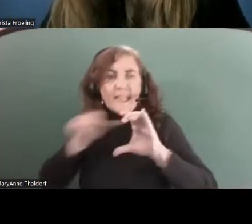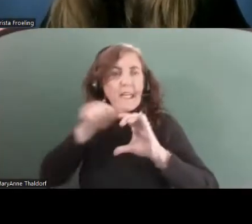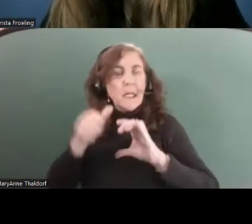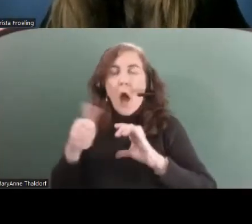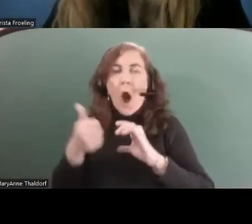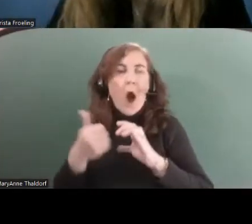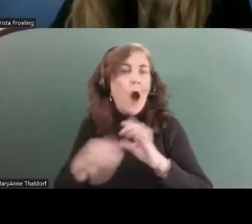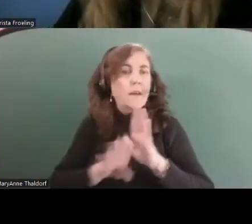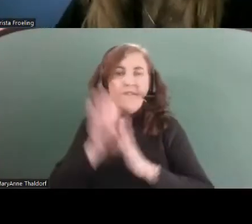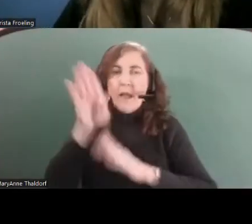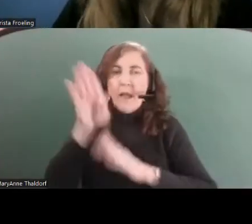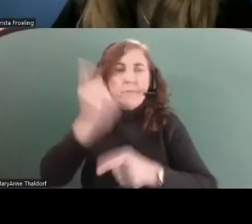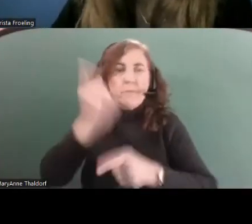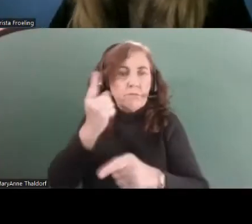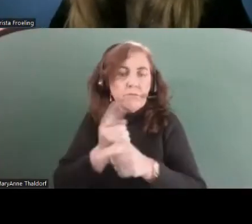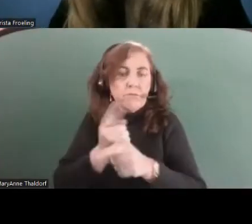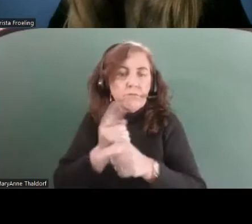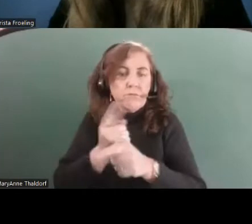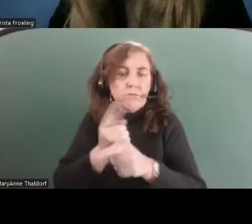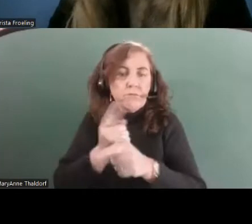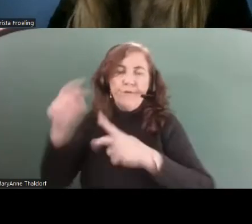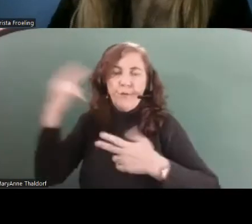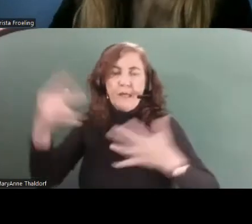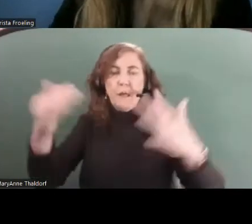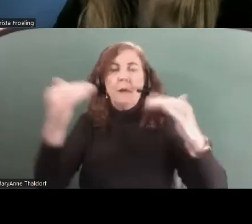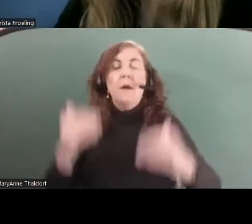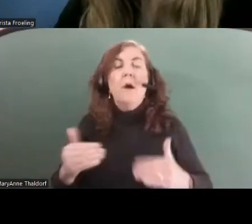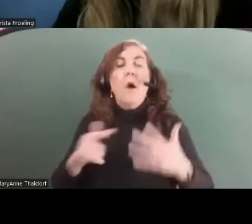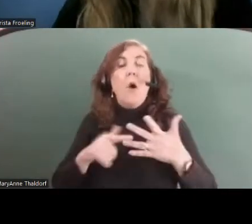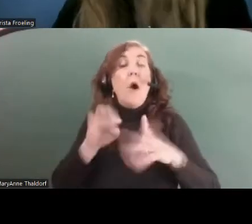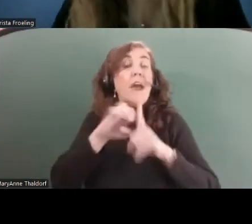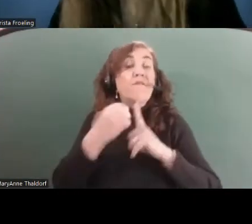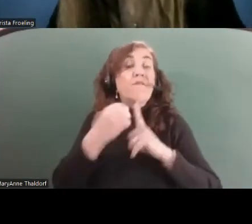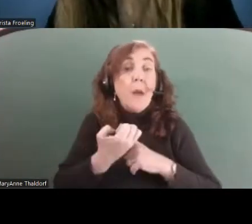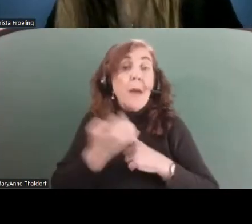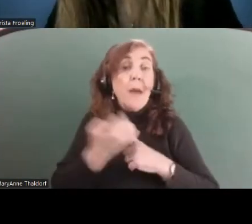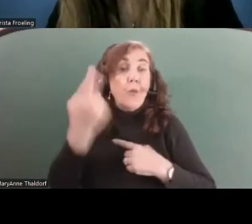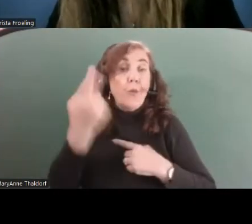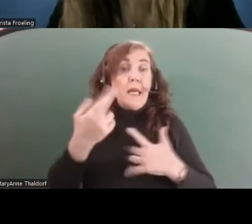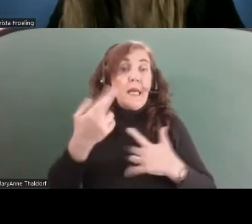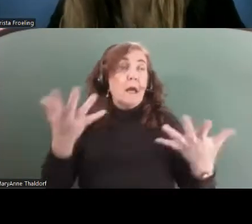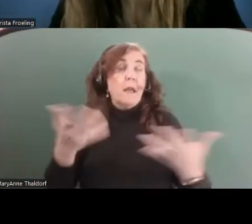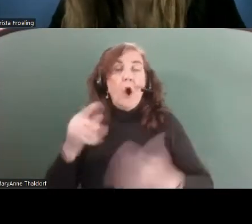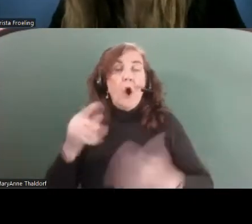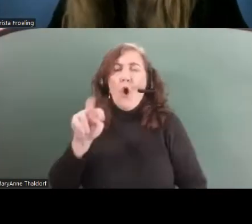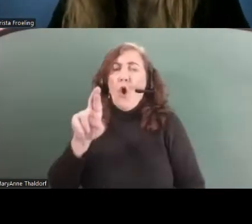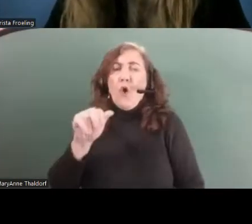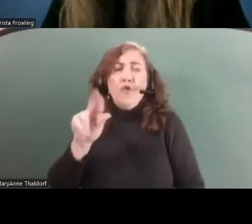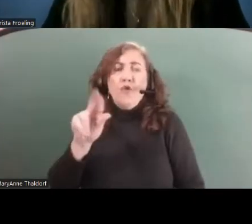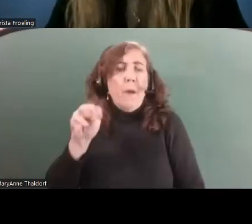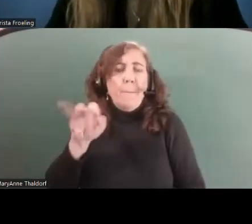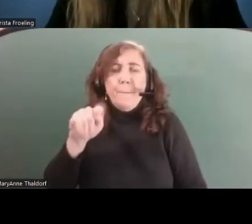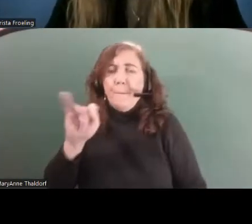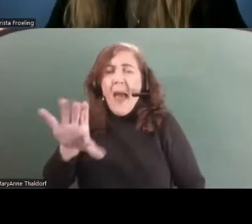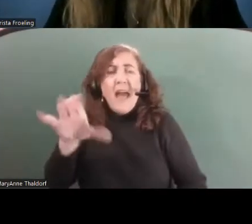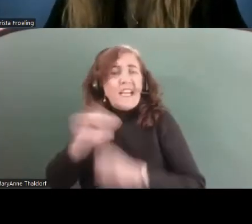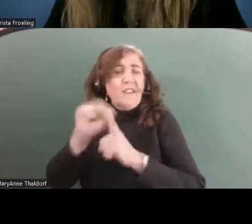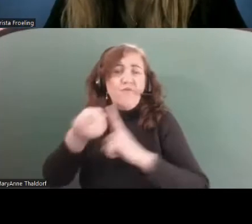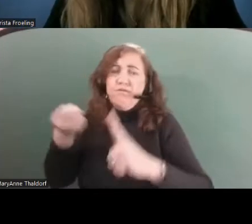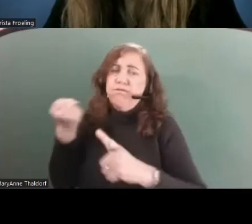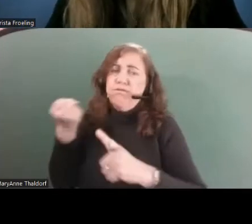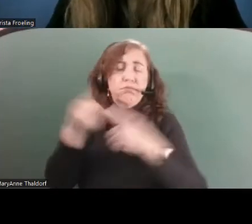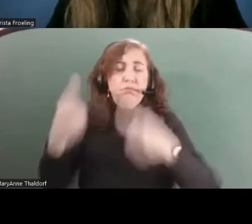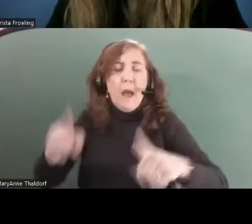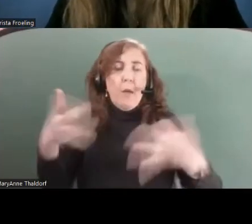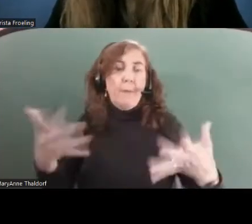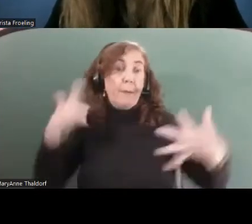Environmental traumatic factors, loud noise, that could be like young kids, low birth